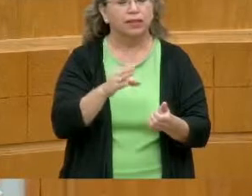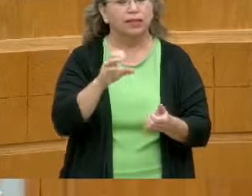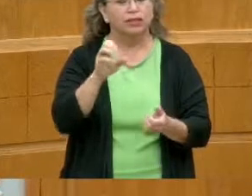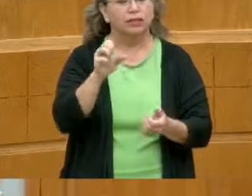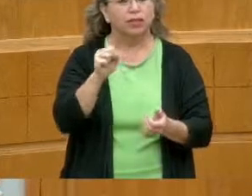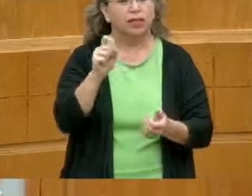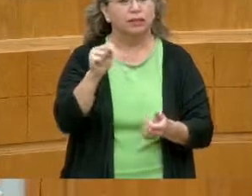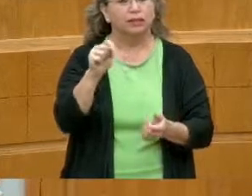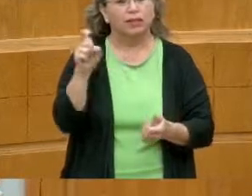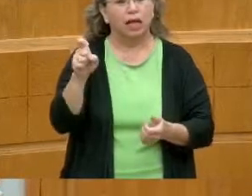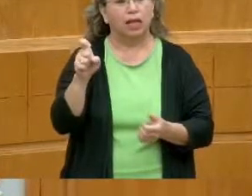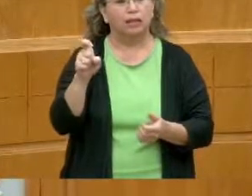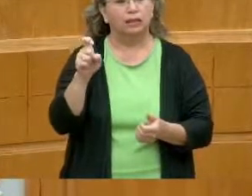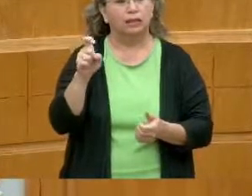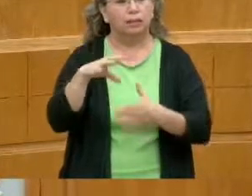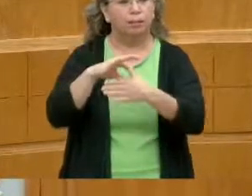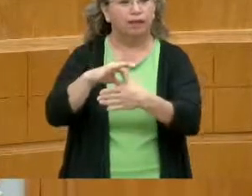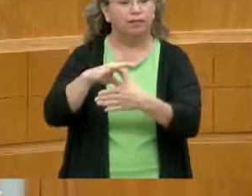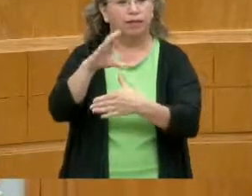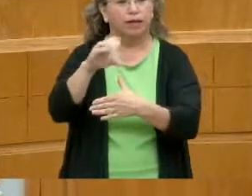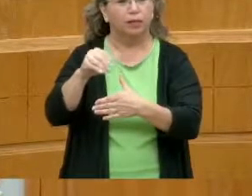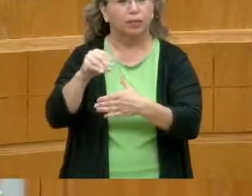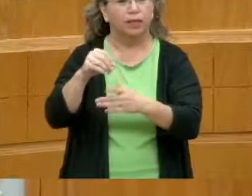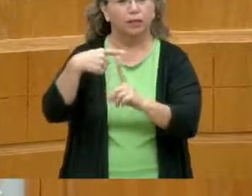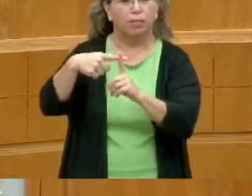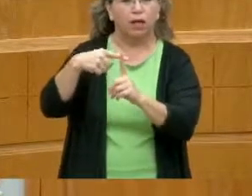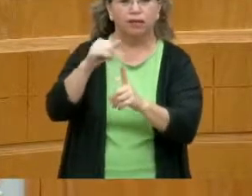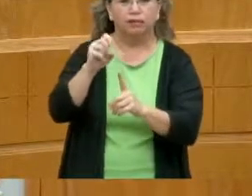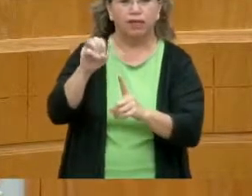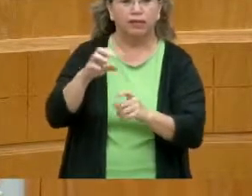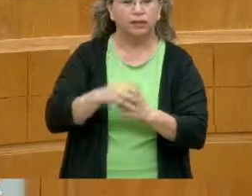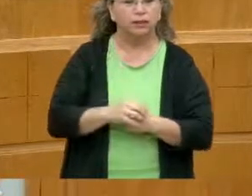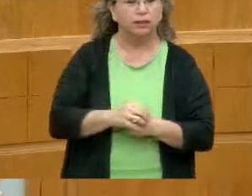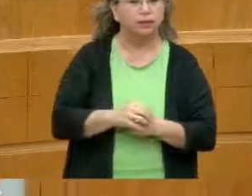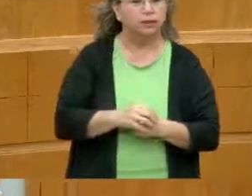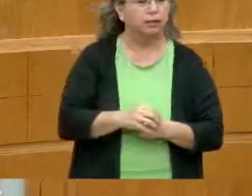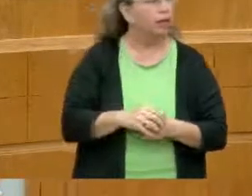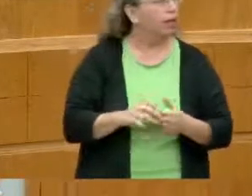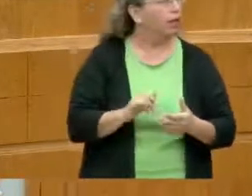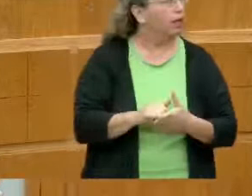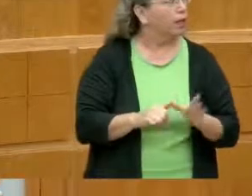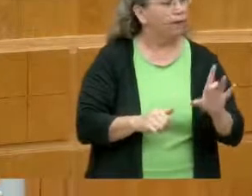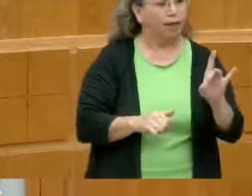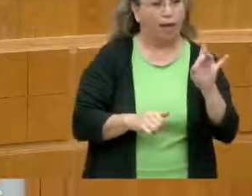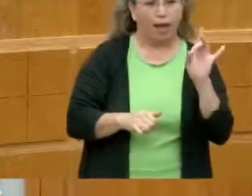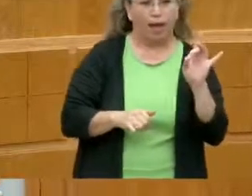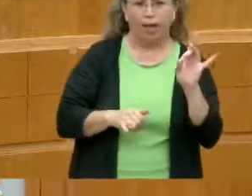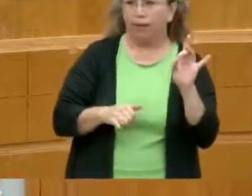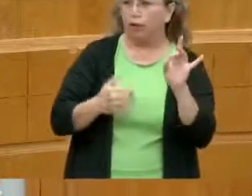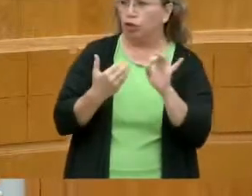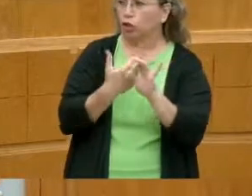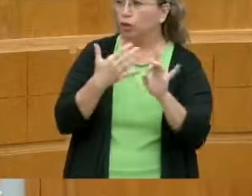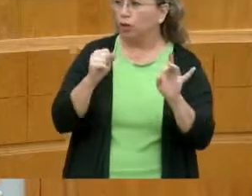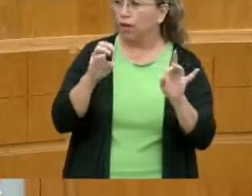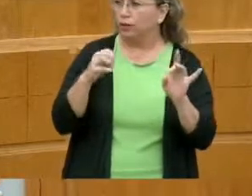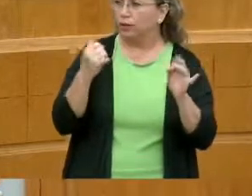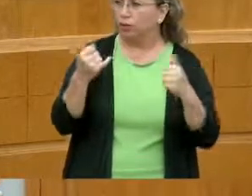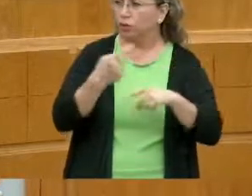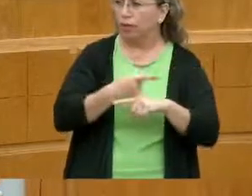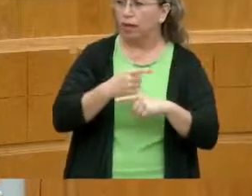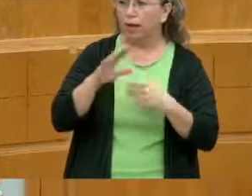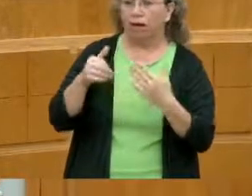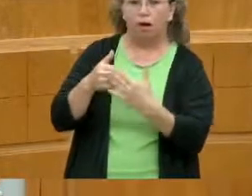STX beef positive cases? Do we know? So the 8 that we got today, we don't know the results yet because they all came in from a private